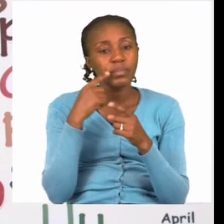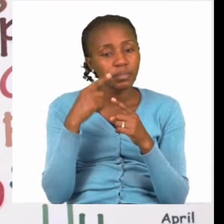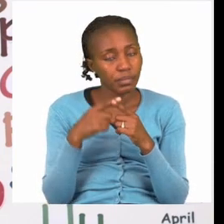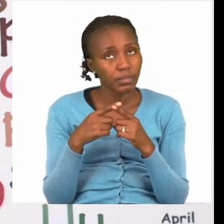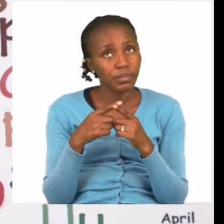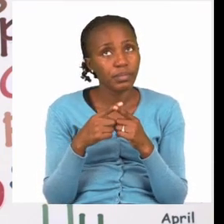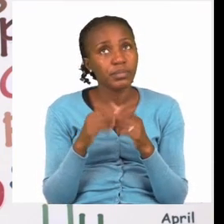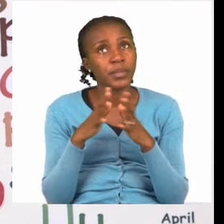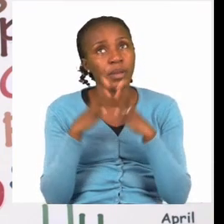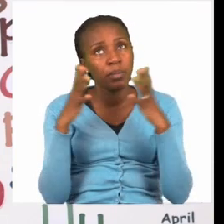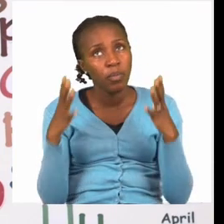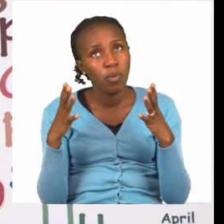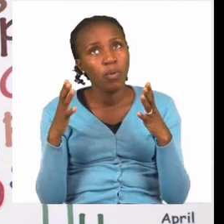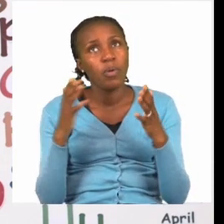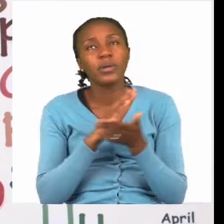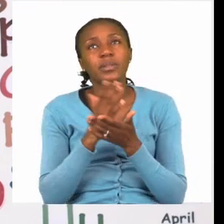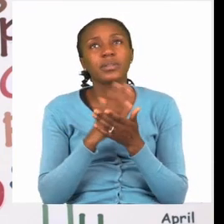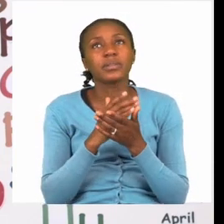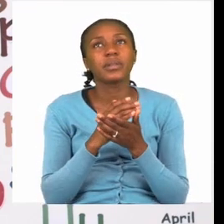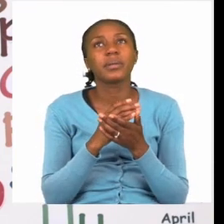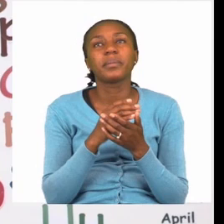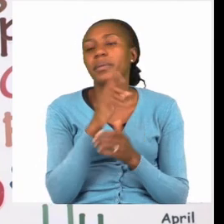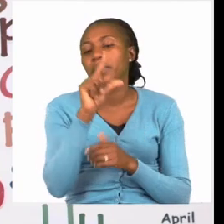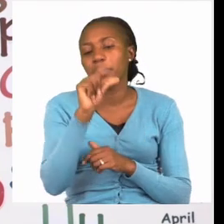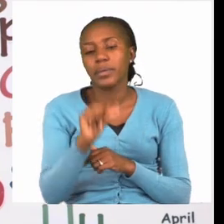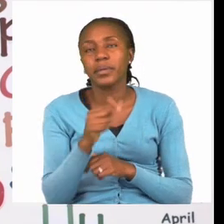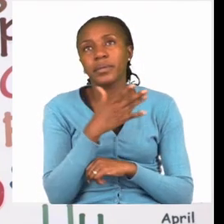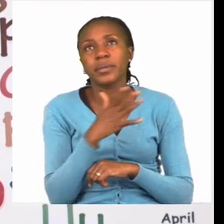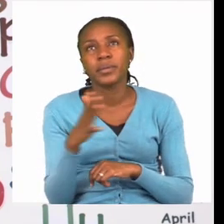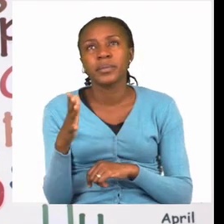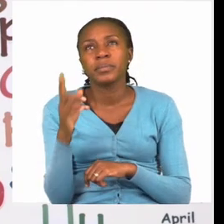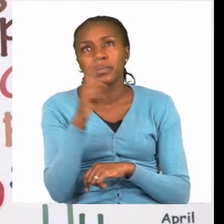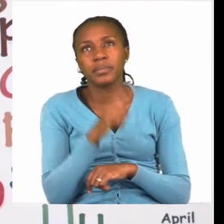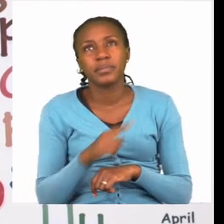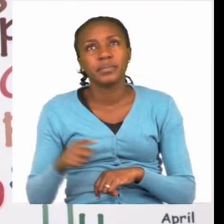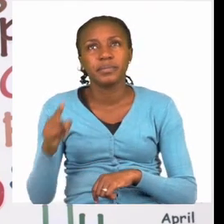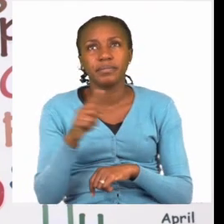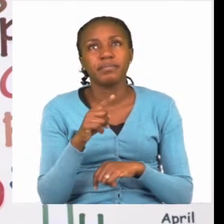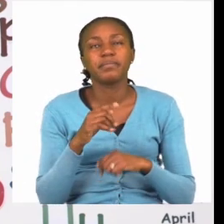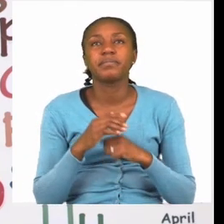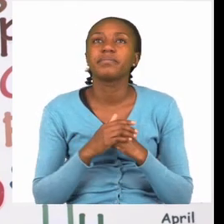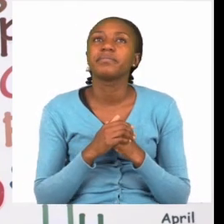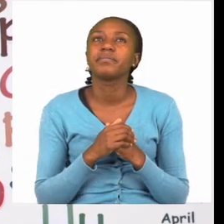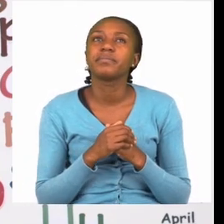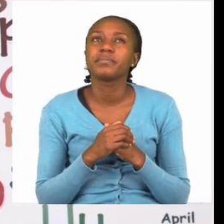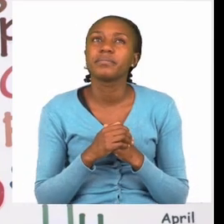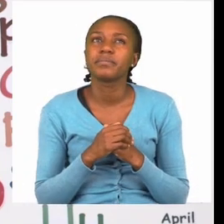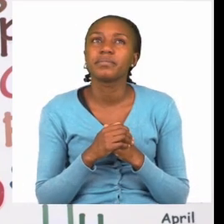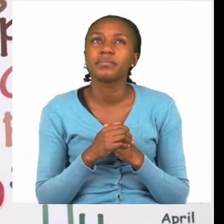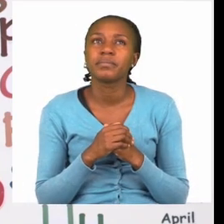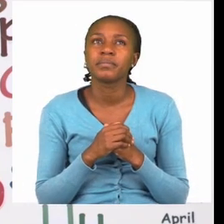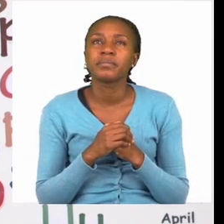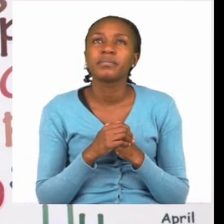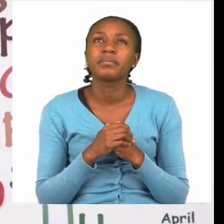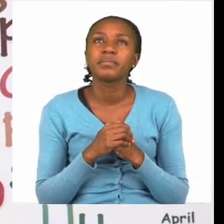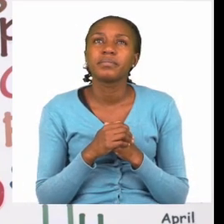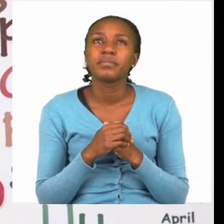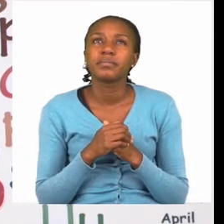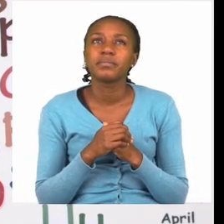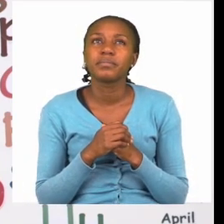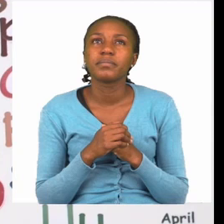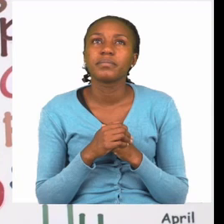circle the one with more water, and for others you have to circle the one with less